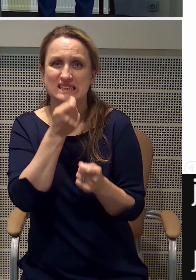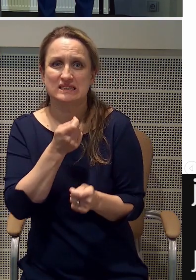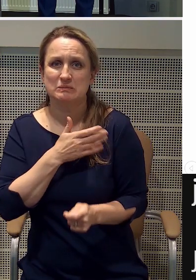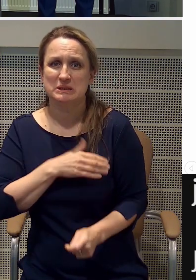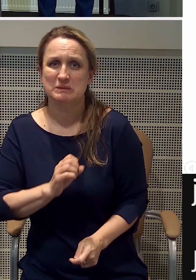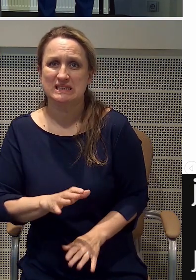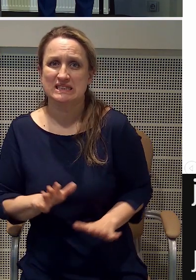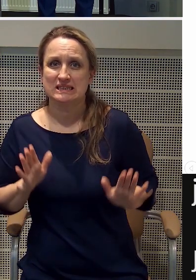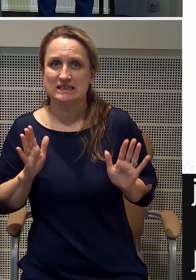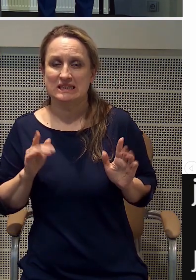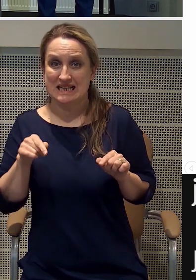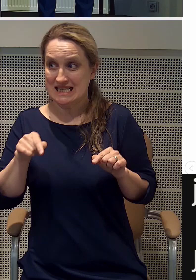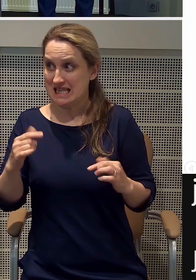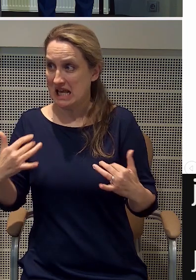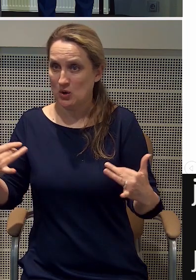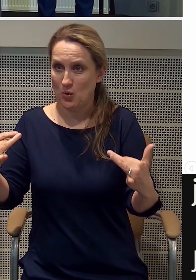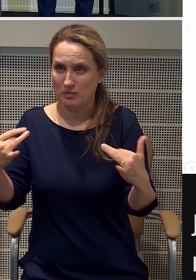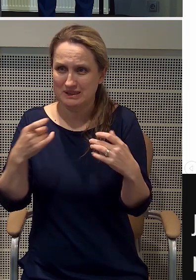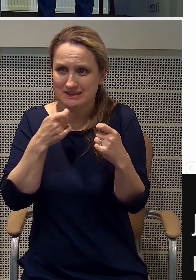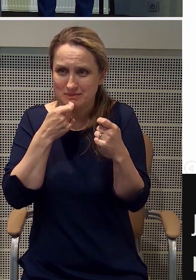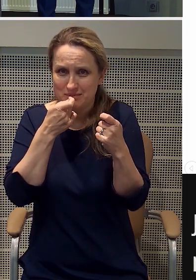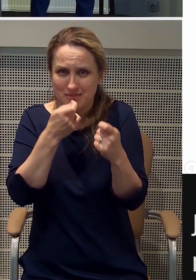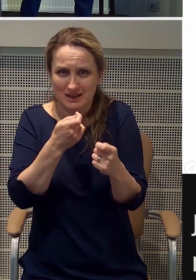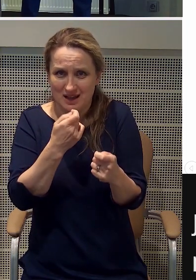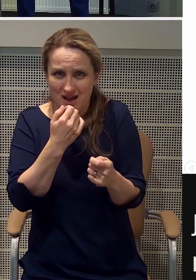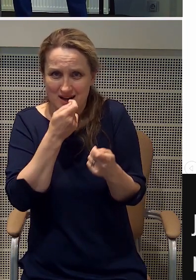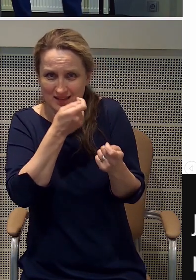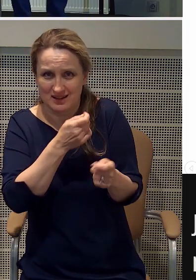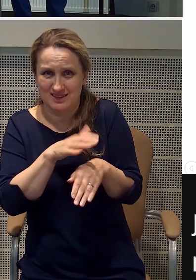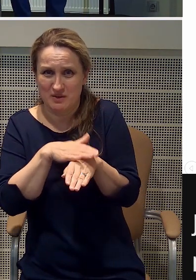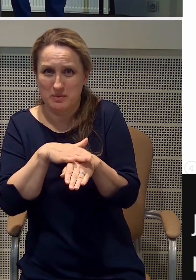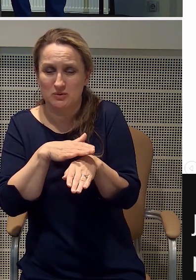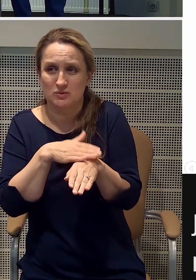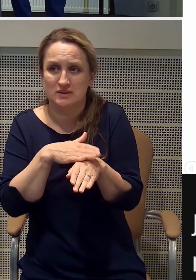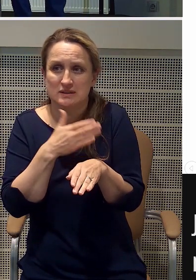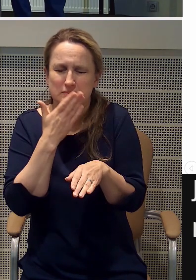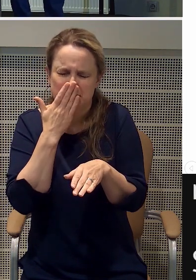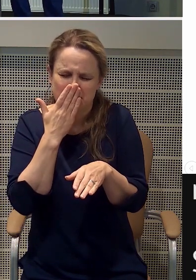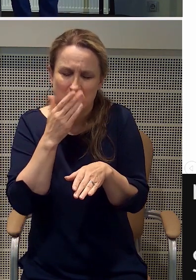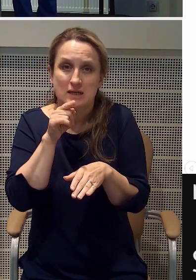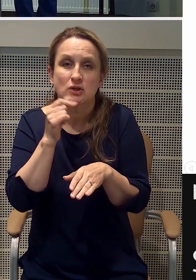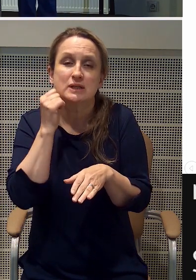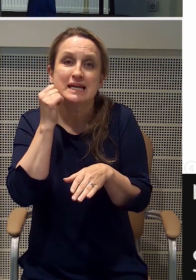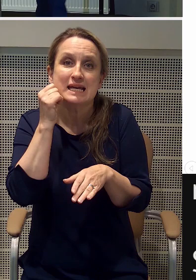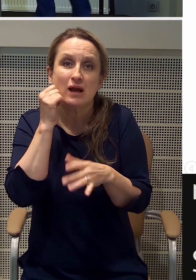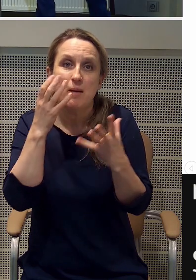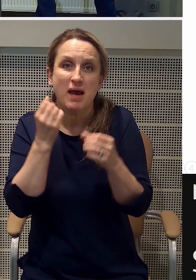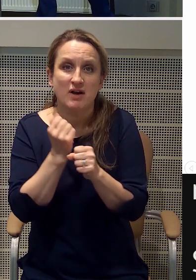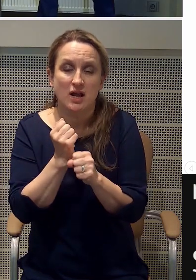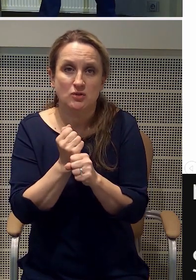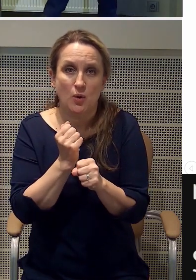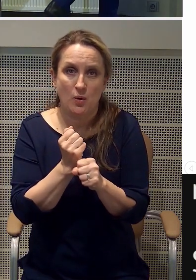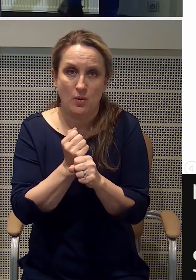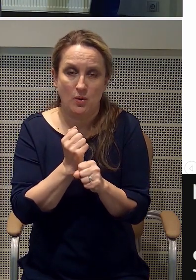want to show you the next slide. I don't like it at all. I'm really sorry for showing it. This is our